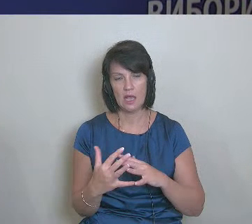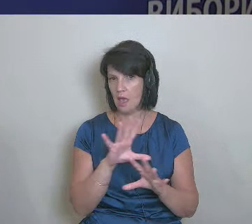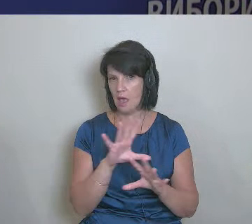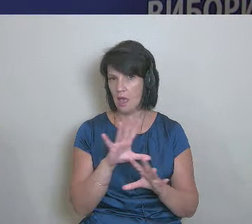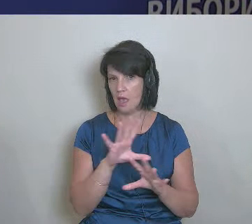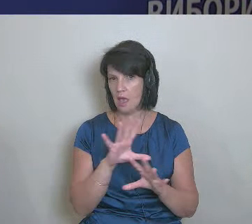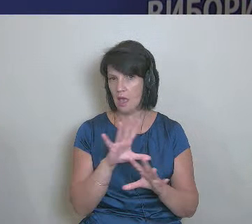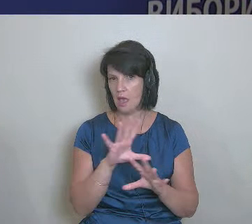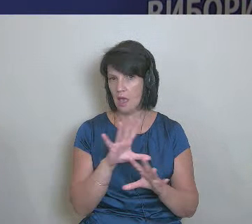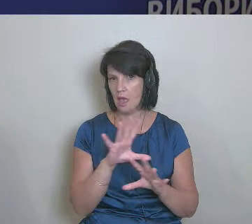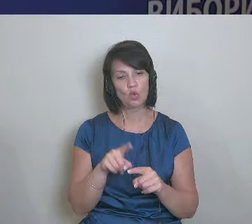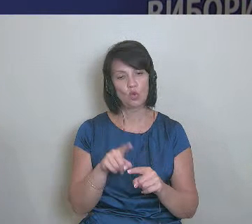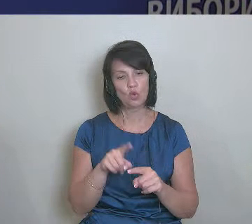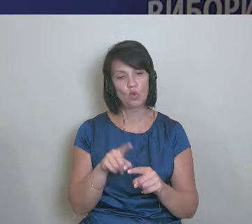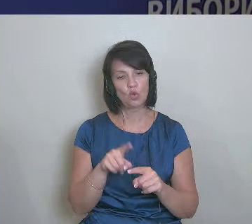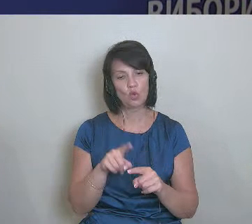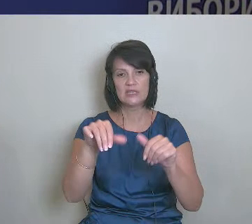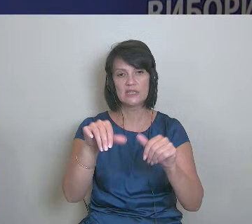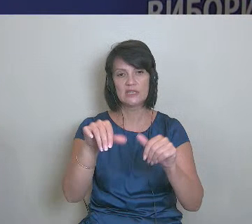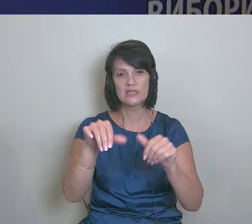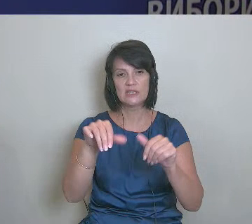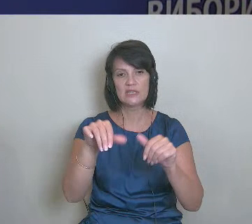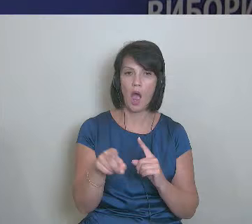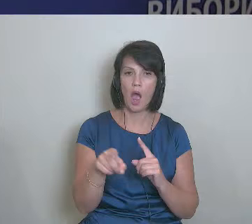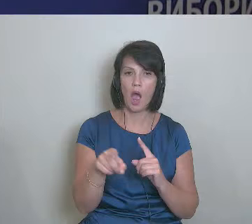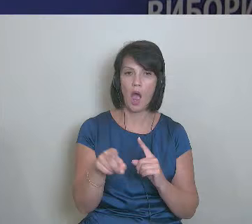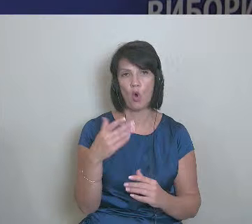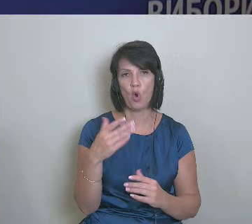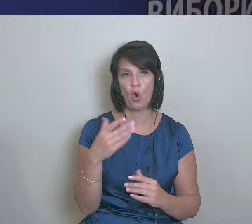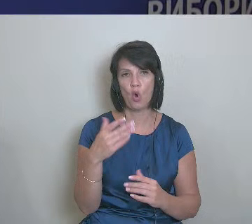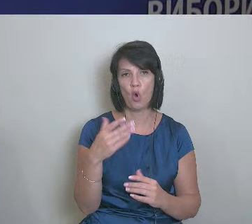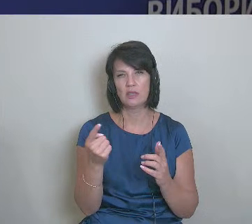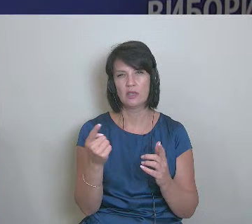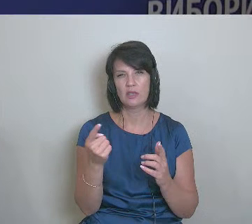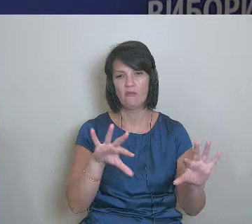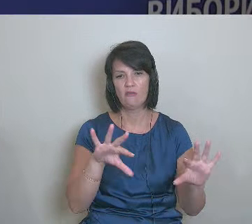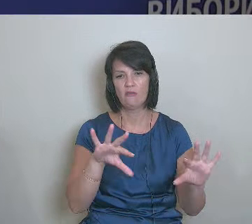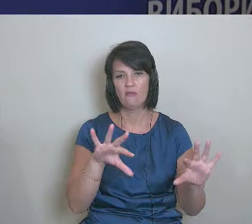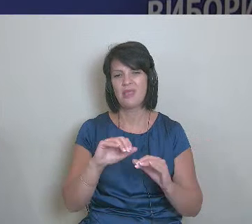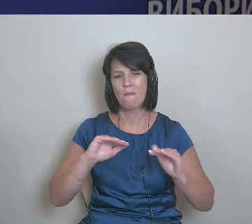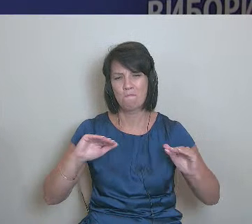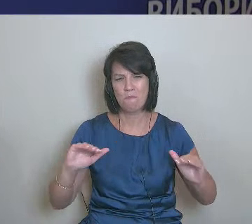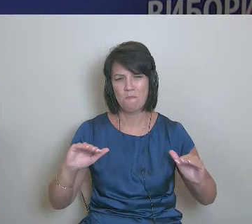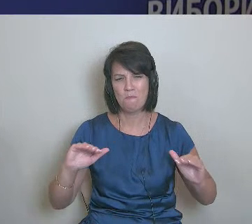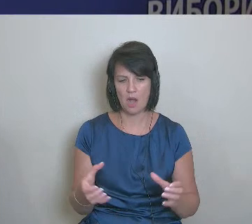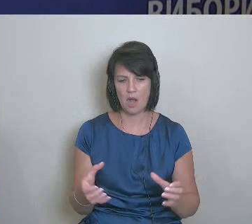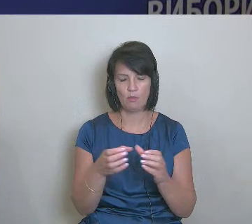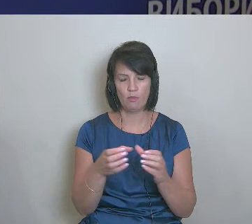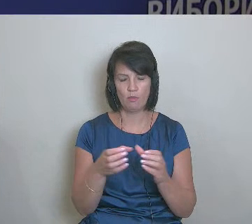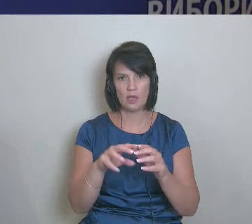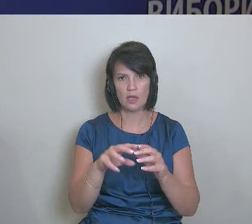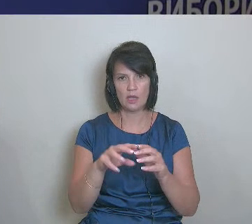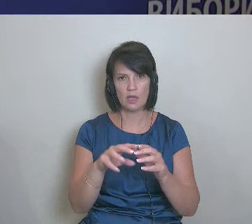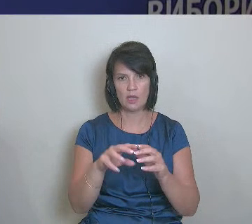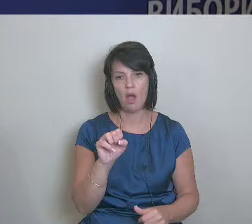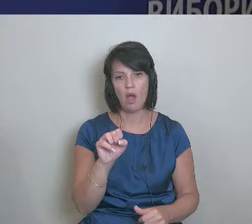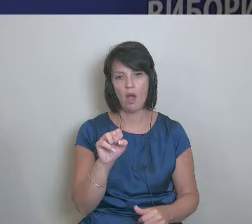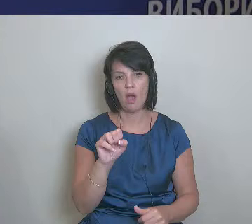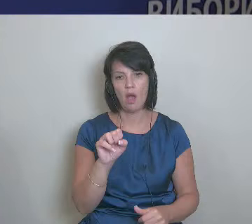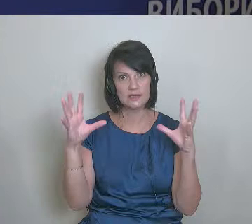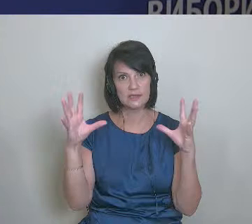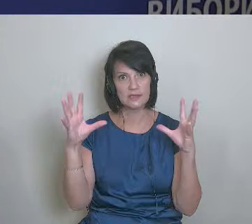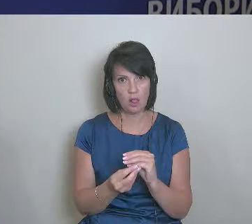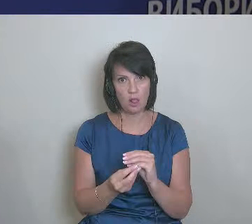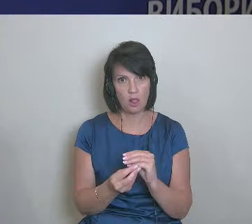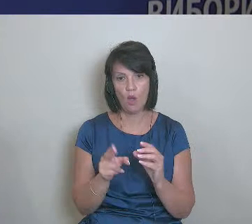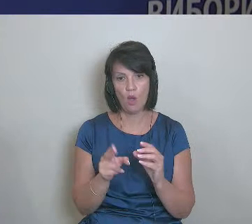well, the numbers were different. So we had instance when it was just